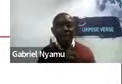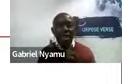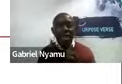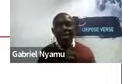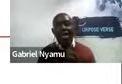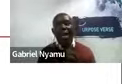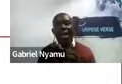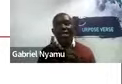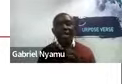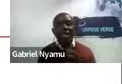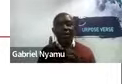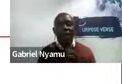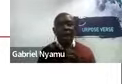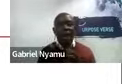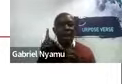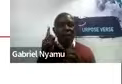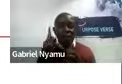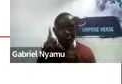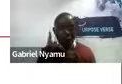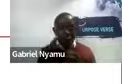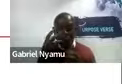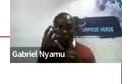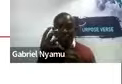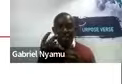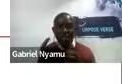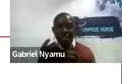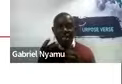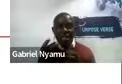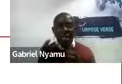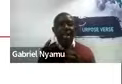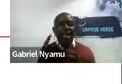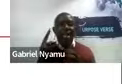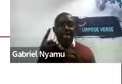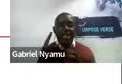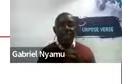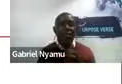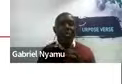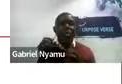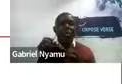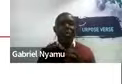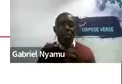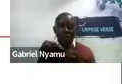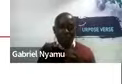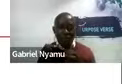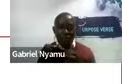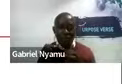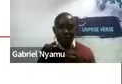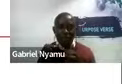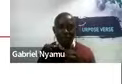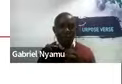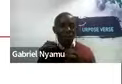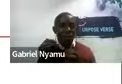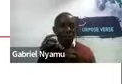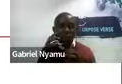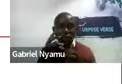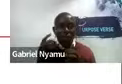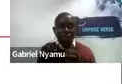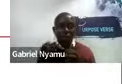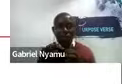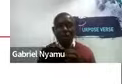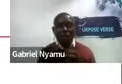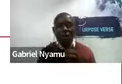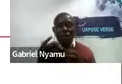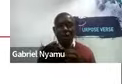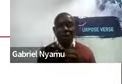that means as much as flowers have beauty, that's what we see, there is something beyond the beauty. Now, I want to give